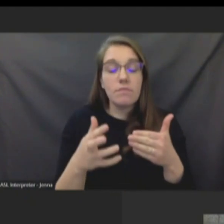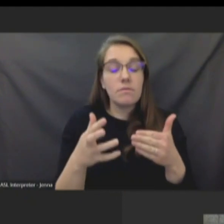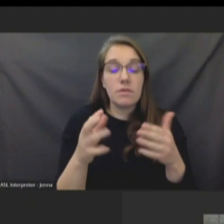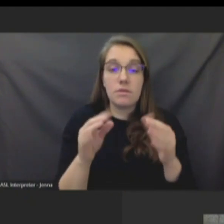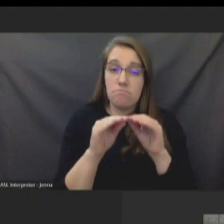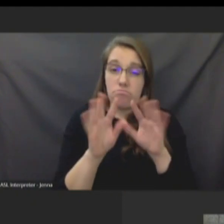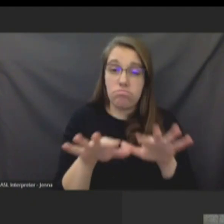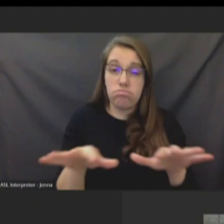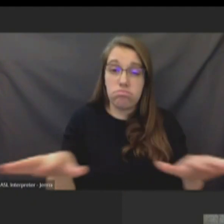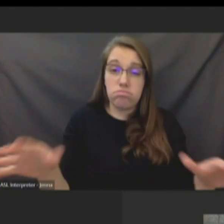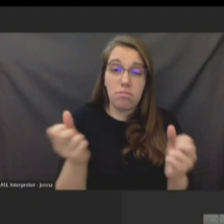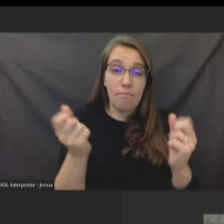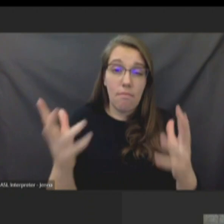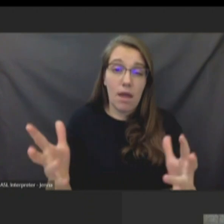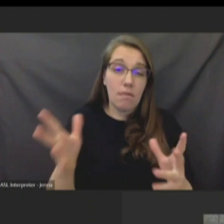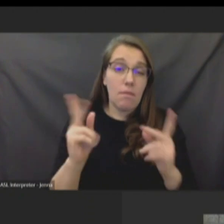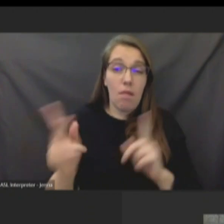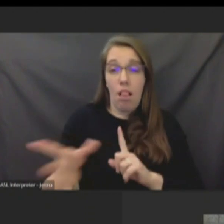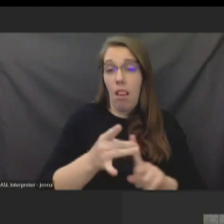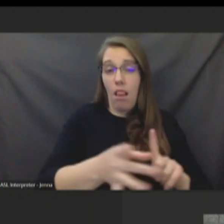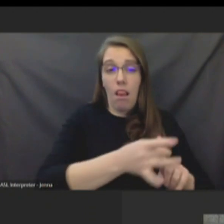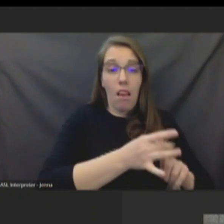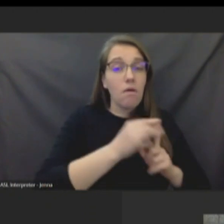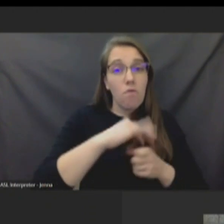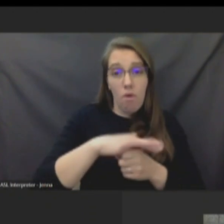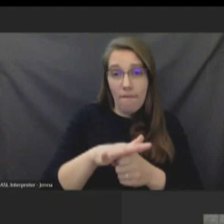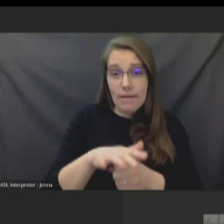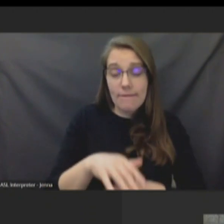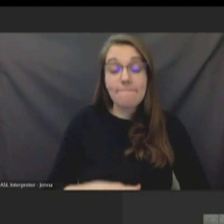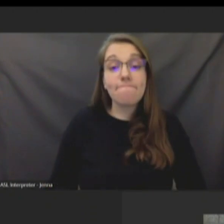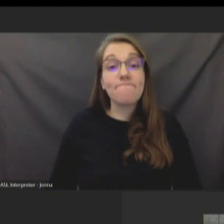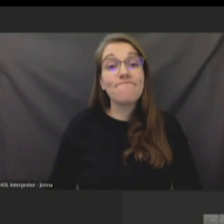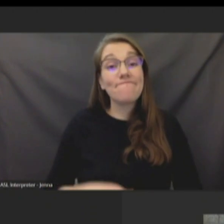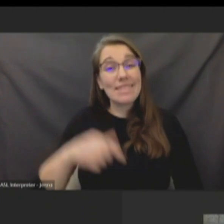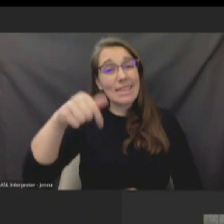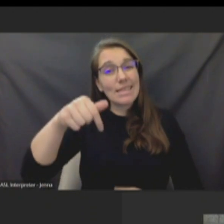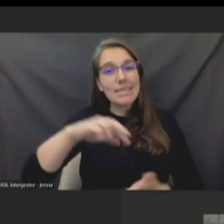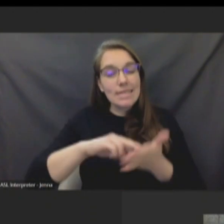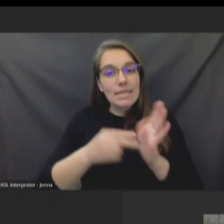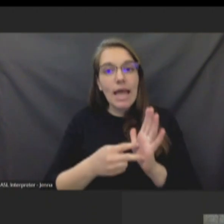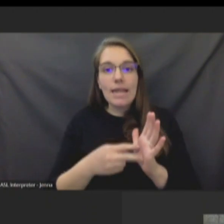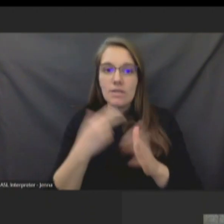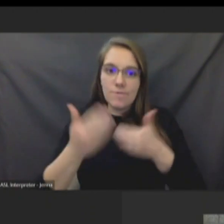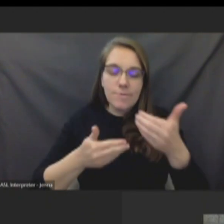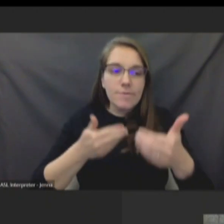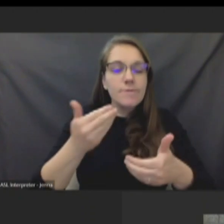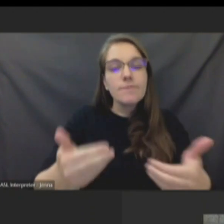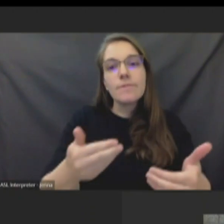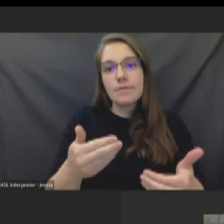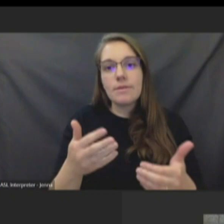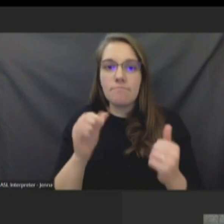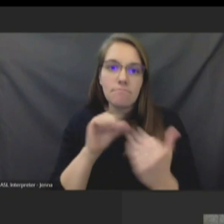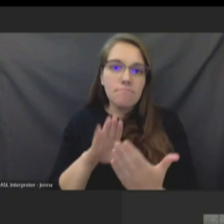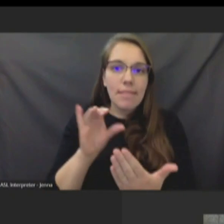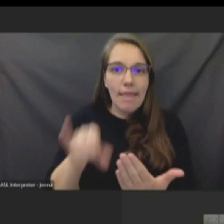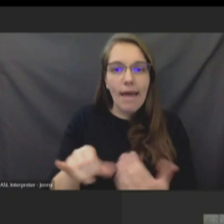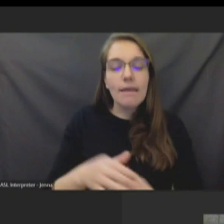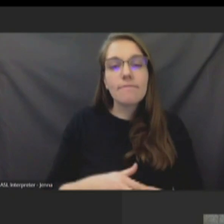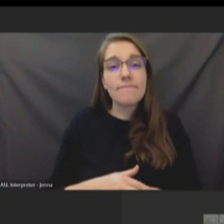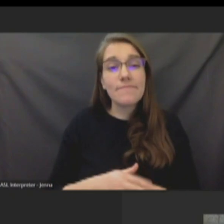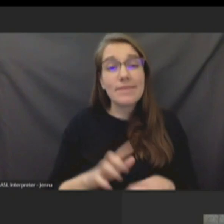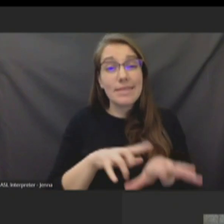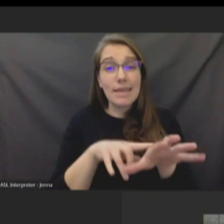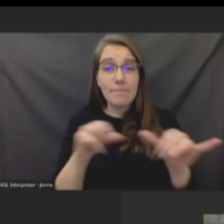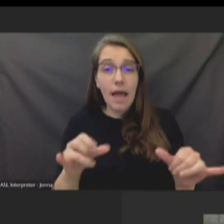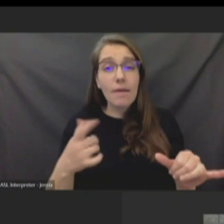of COVID-19. And this is really intended to get ahead of that, but also to make sure that as we recover